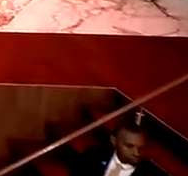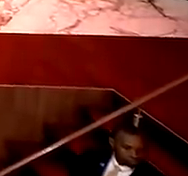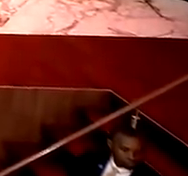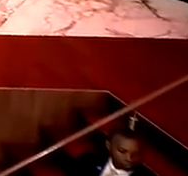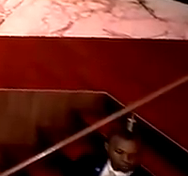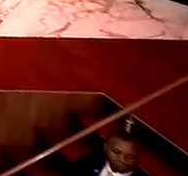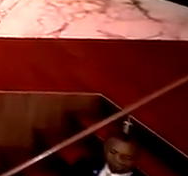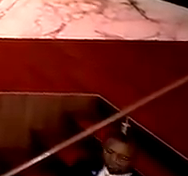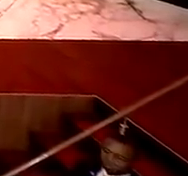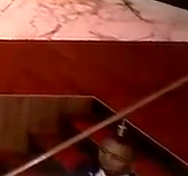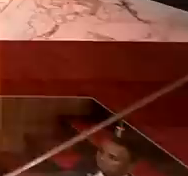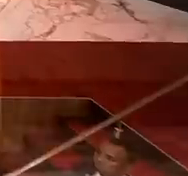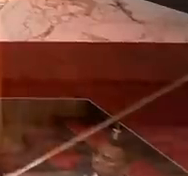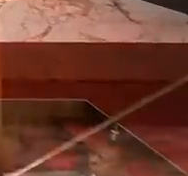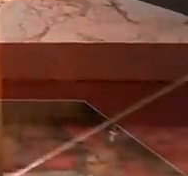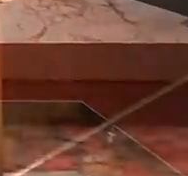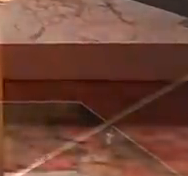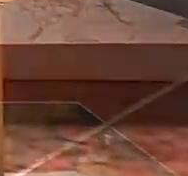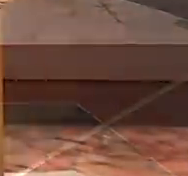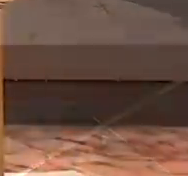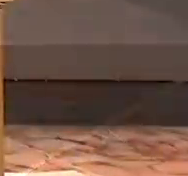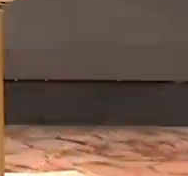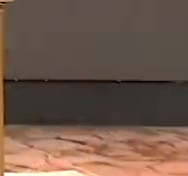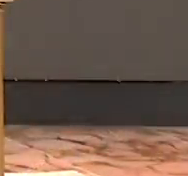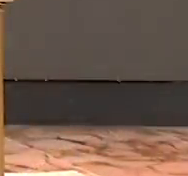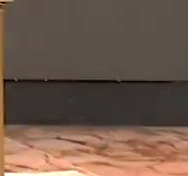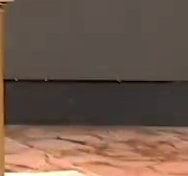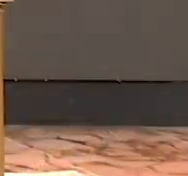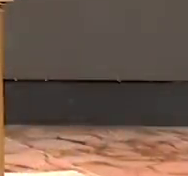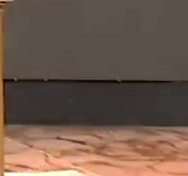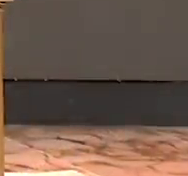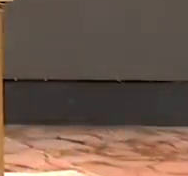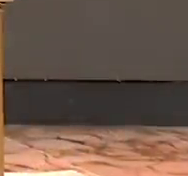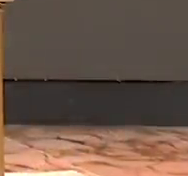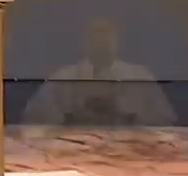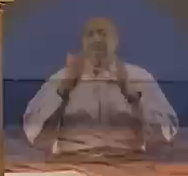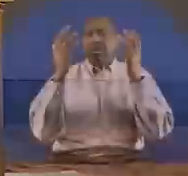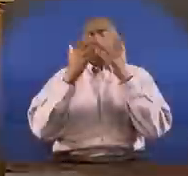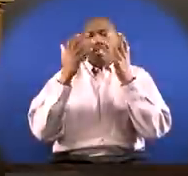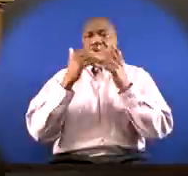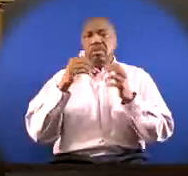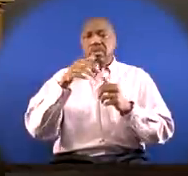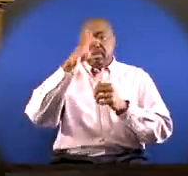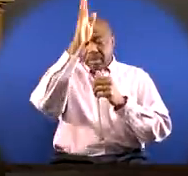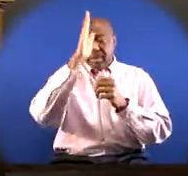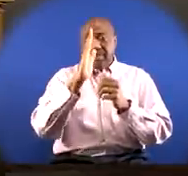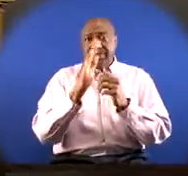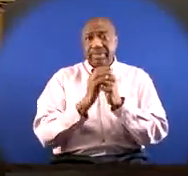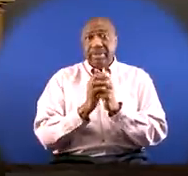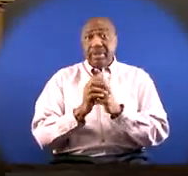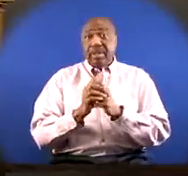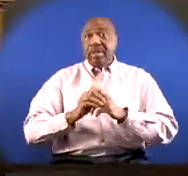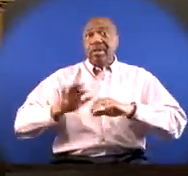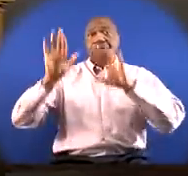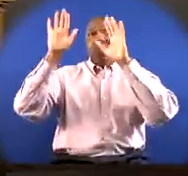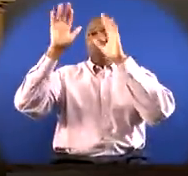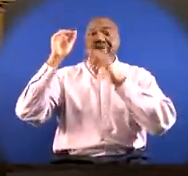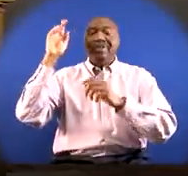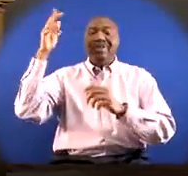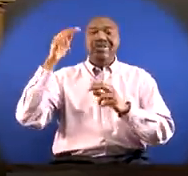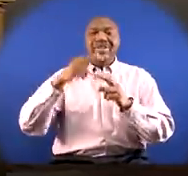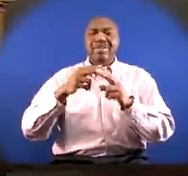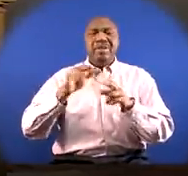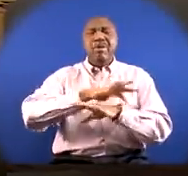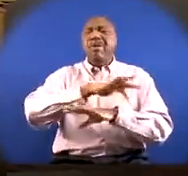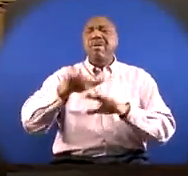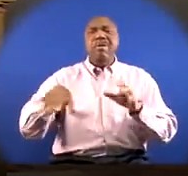me. Amen. Our great and holy God, how excellent is your name in